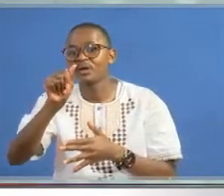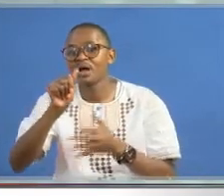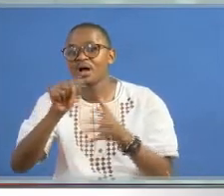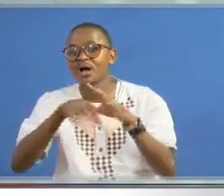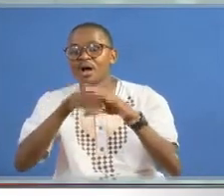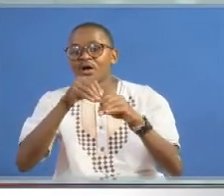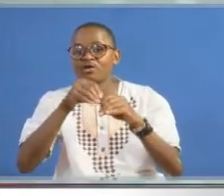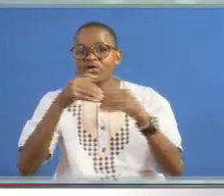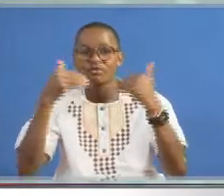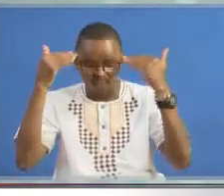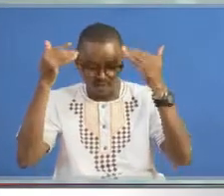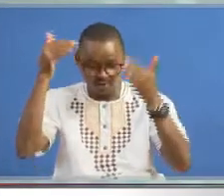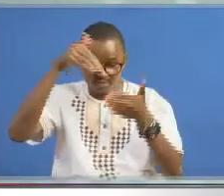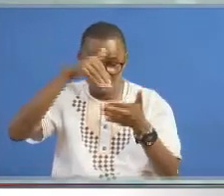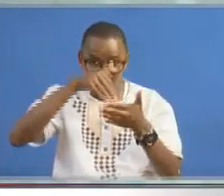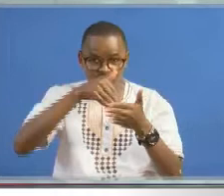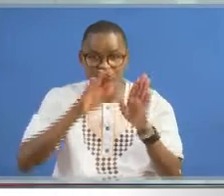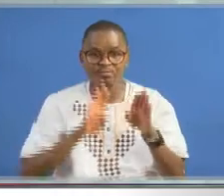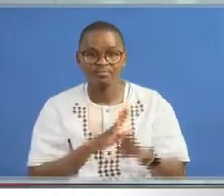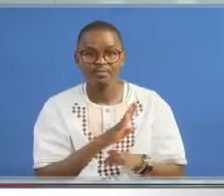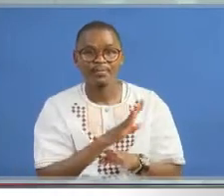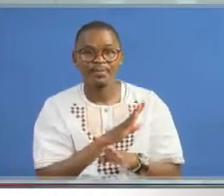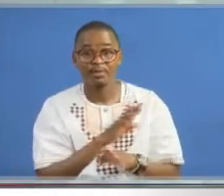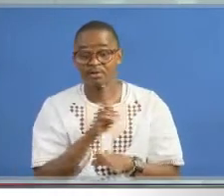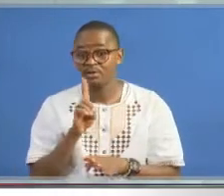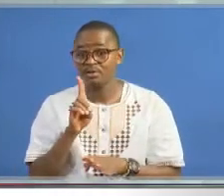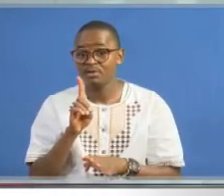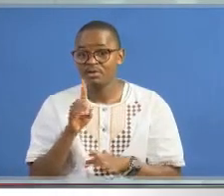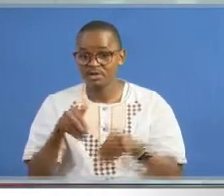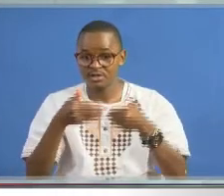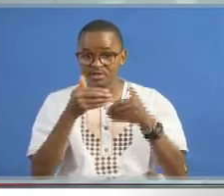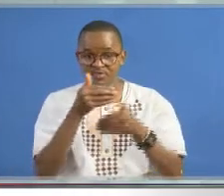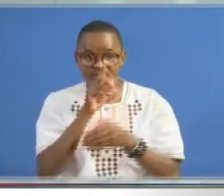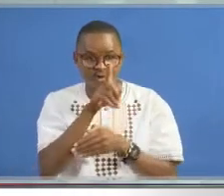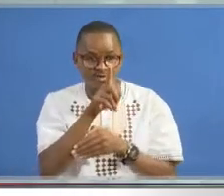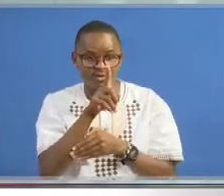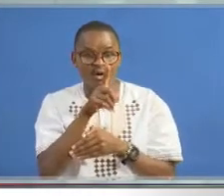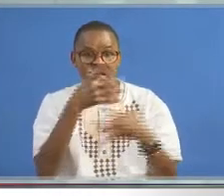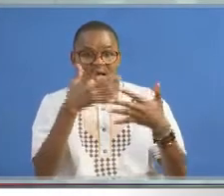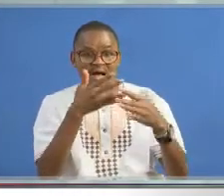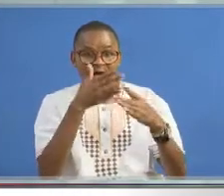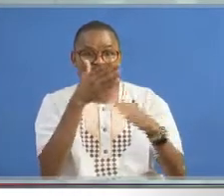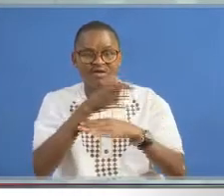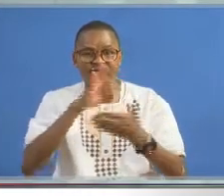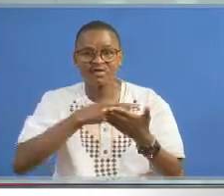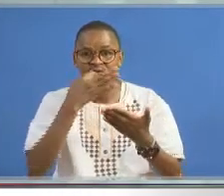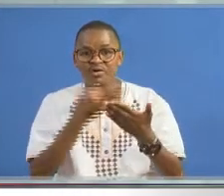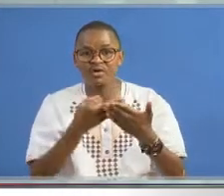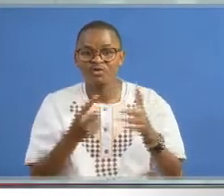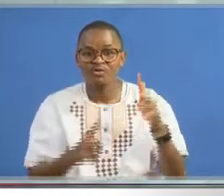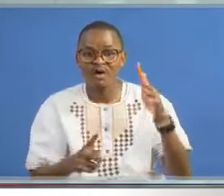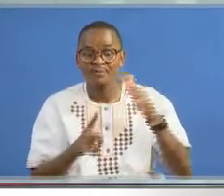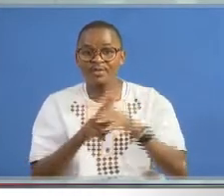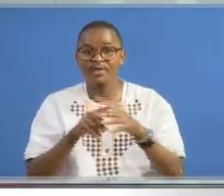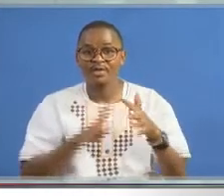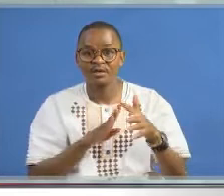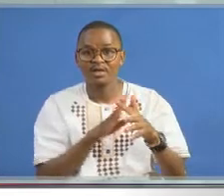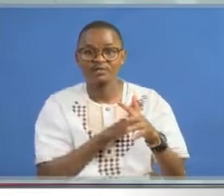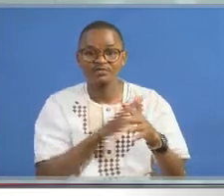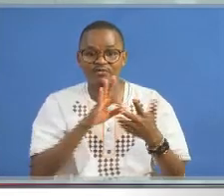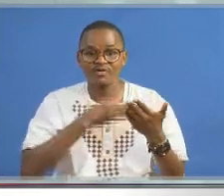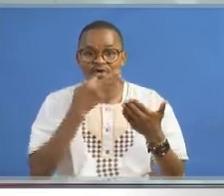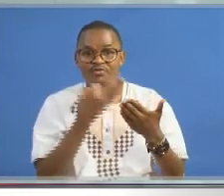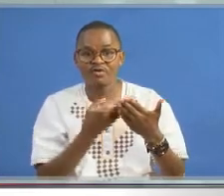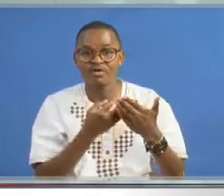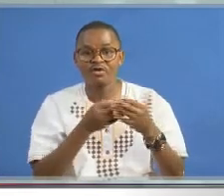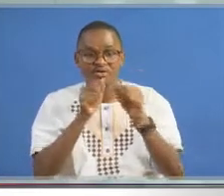court after he appeared before the board. Alvindo had been issued a warrant of arrest after failing to appear before the board and failing